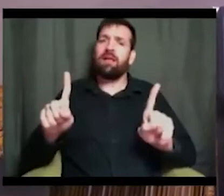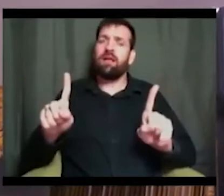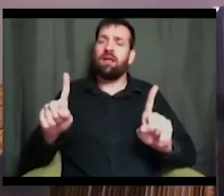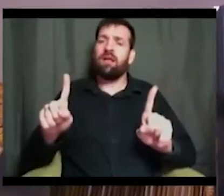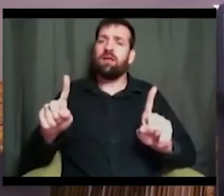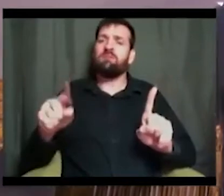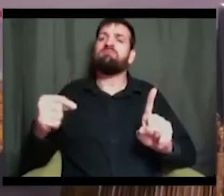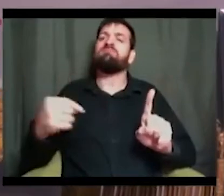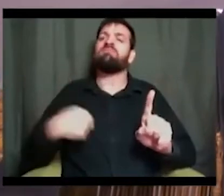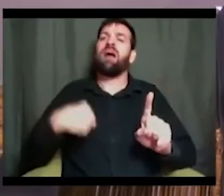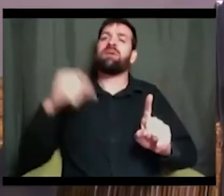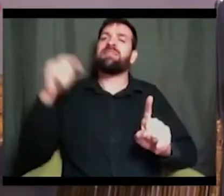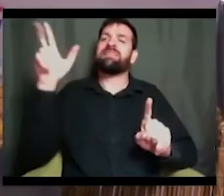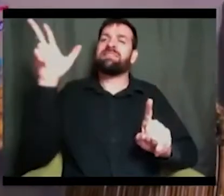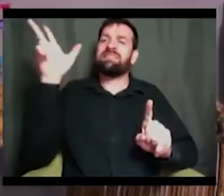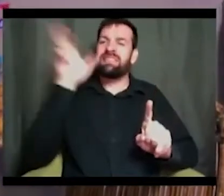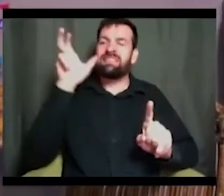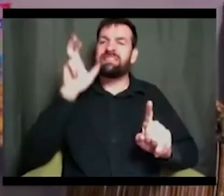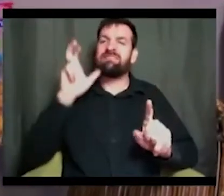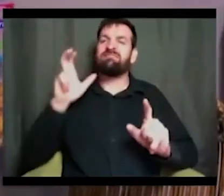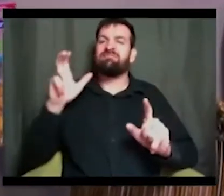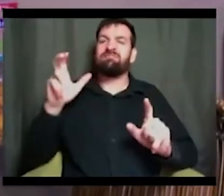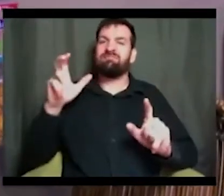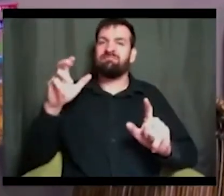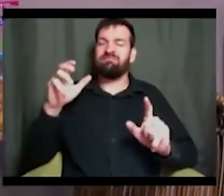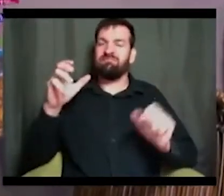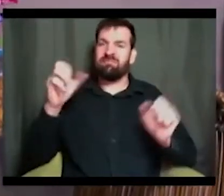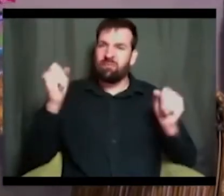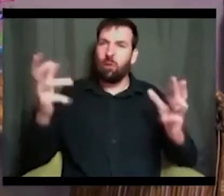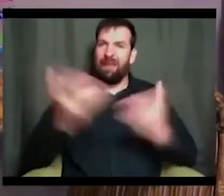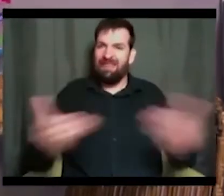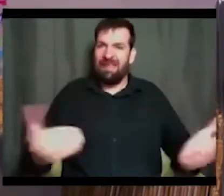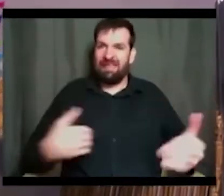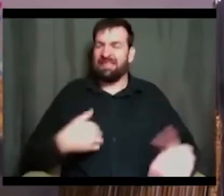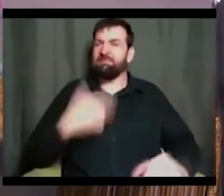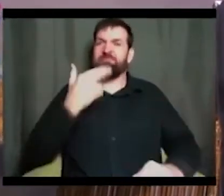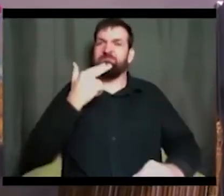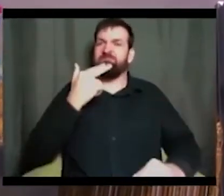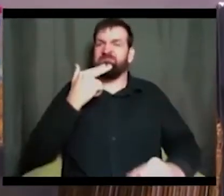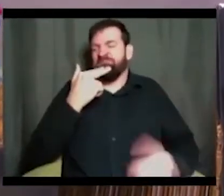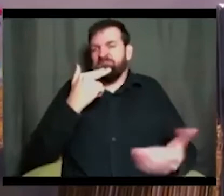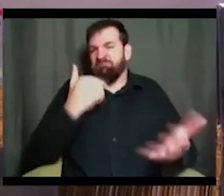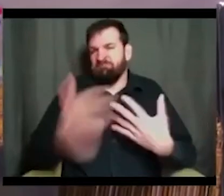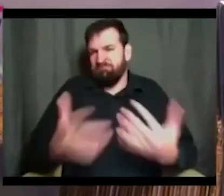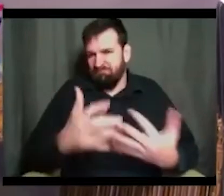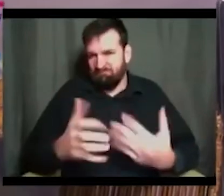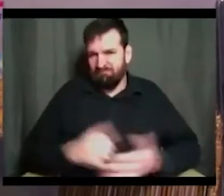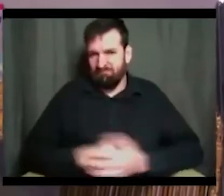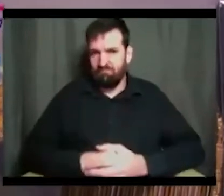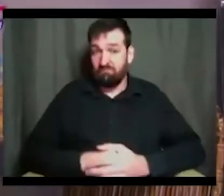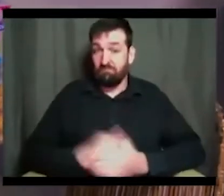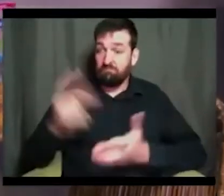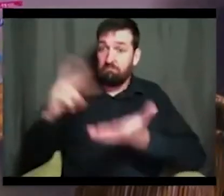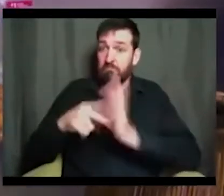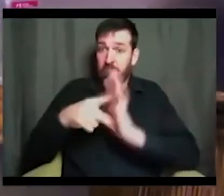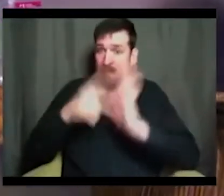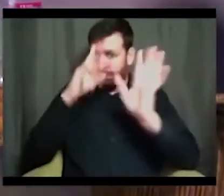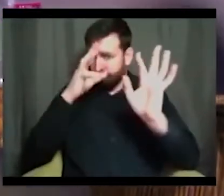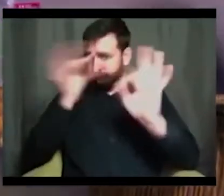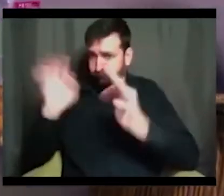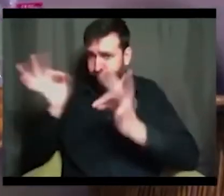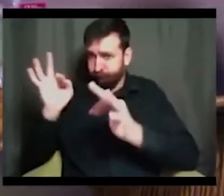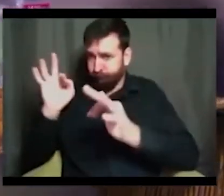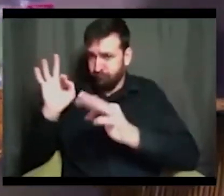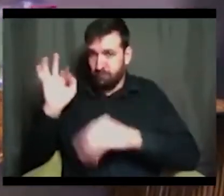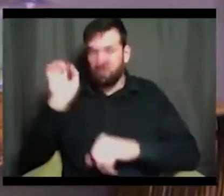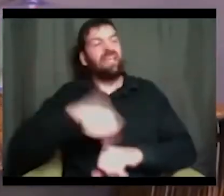But I was talking about so many things. It barely made a difference. So you just took your mind away from it, right? Yeah. You thought, I got to get